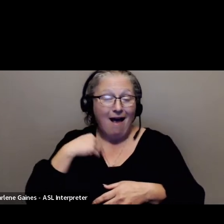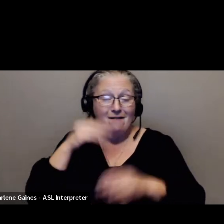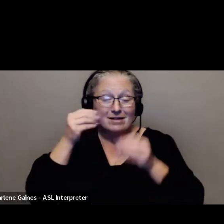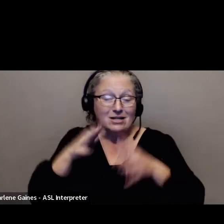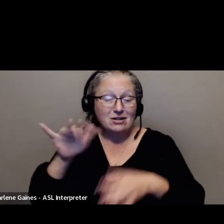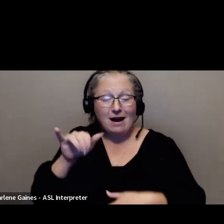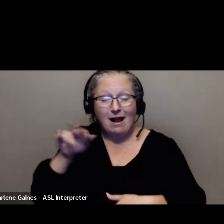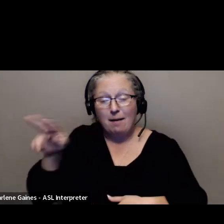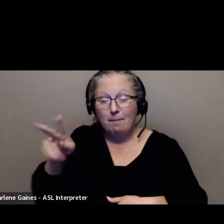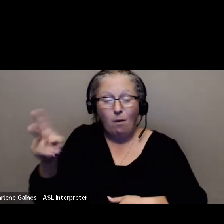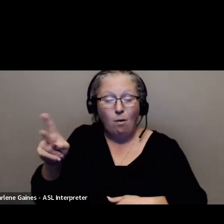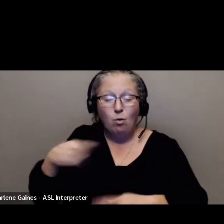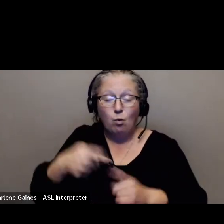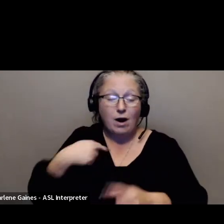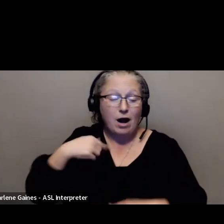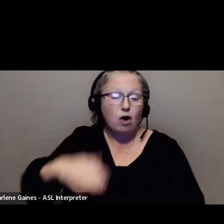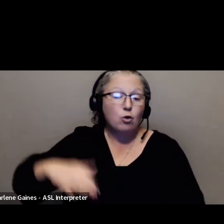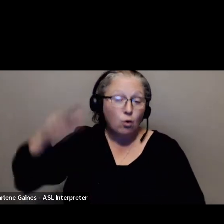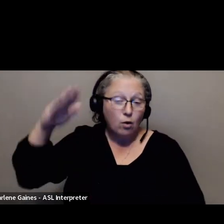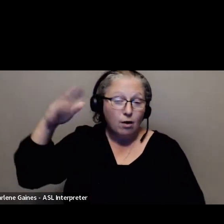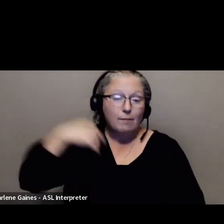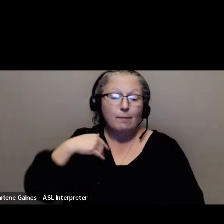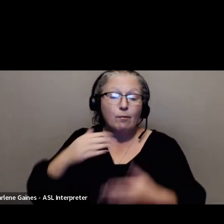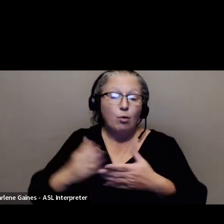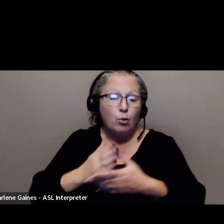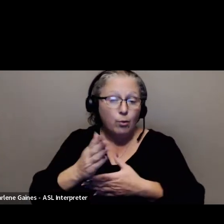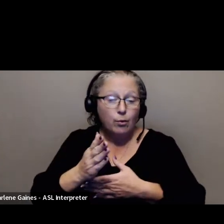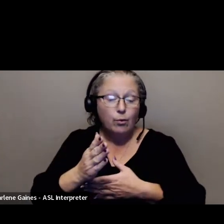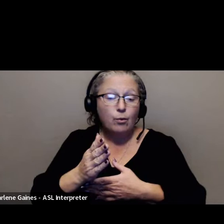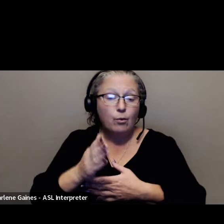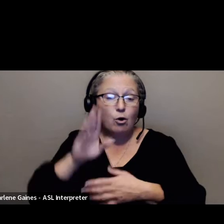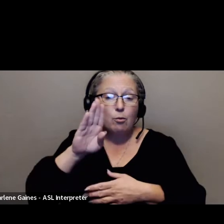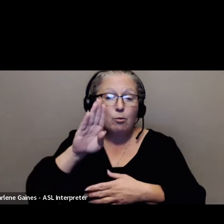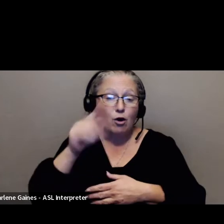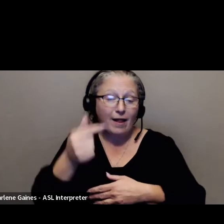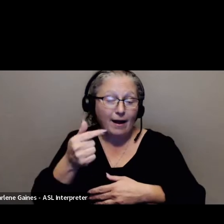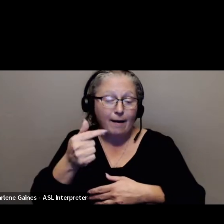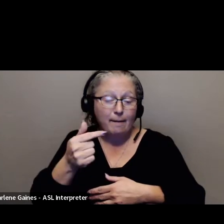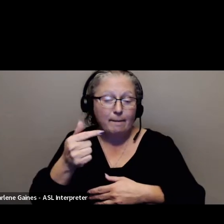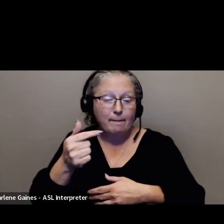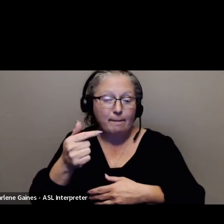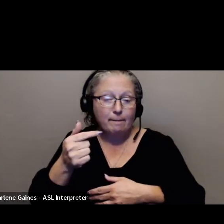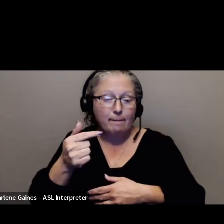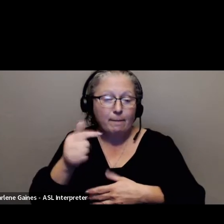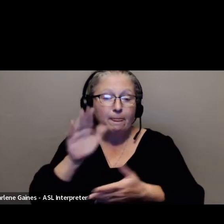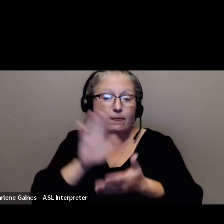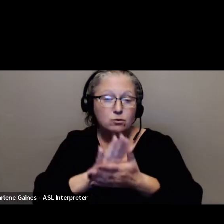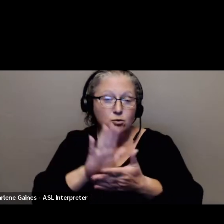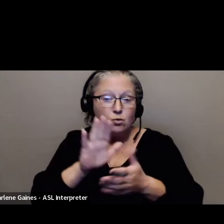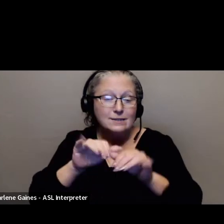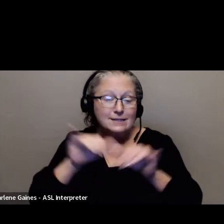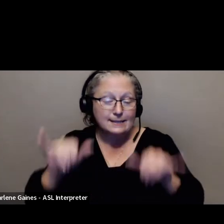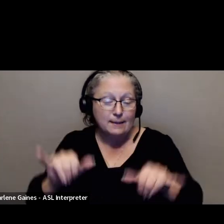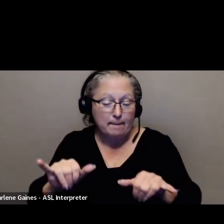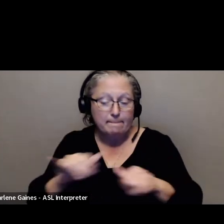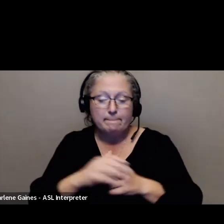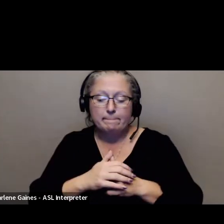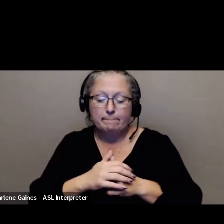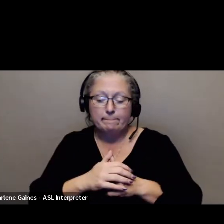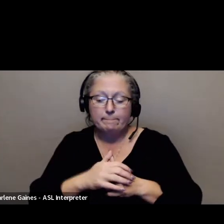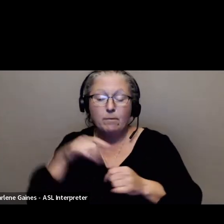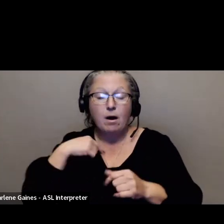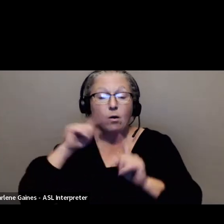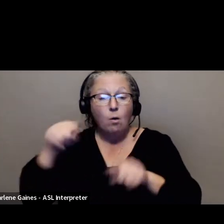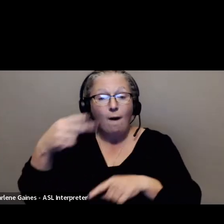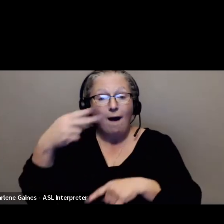Thompson growing up, and I went through the Burlingame school system, and then when I went to